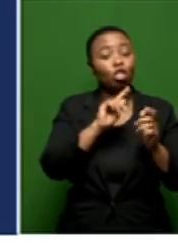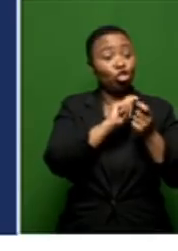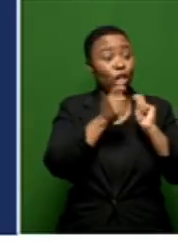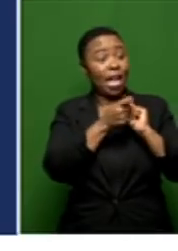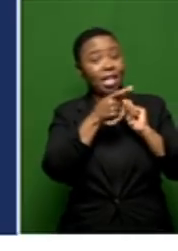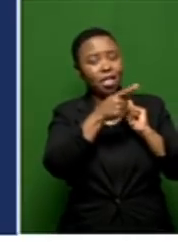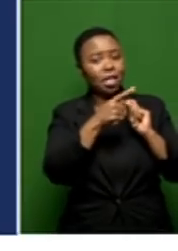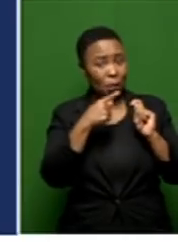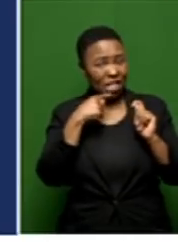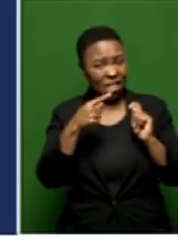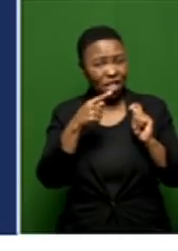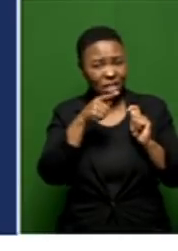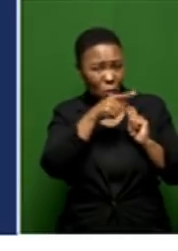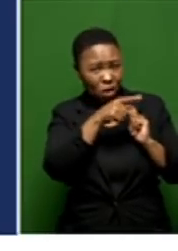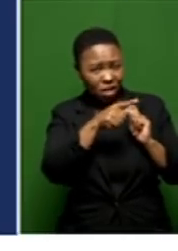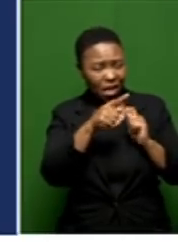country.